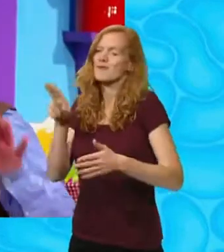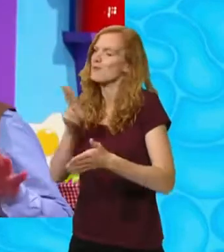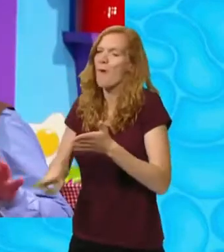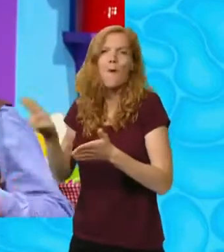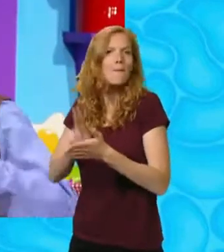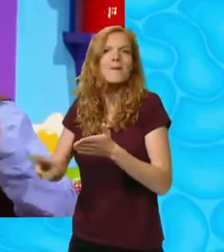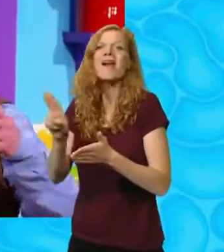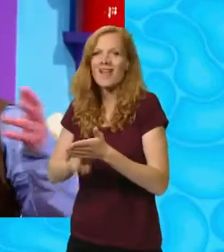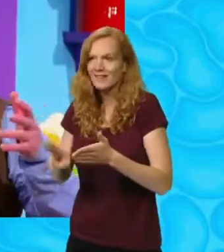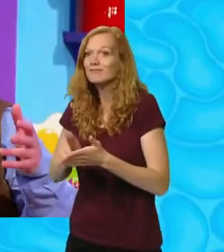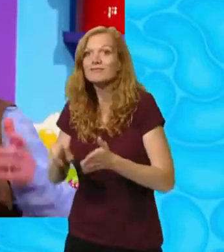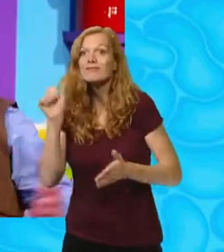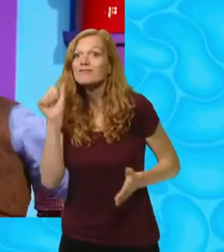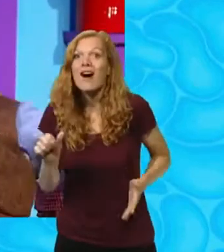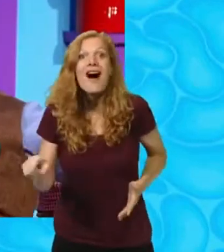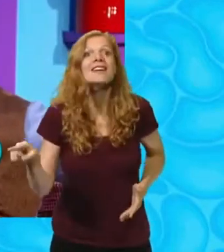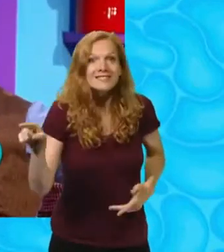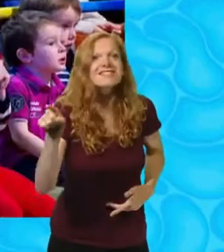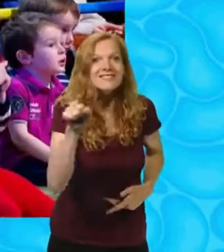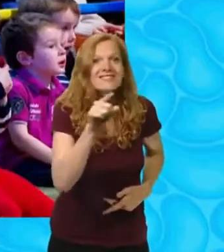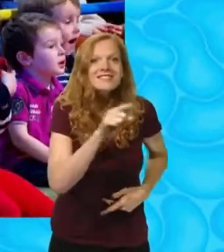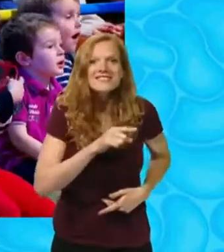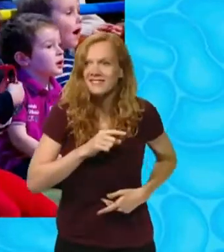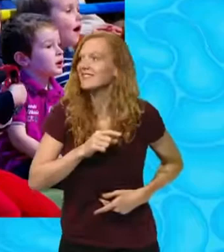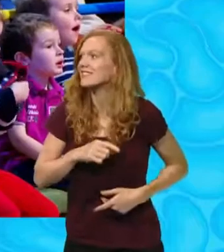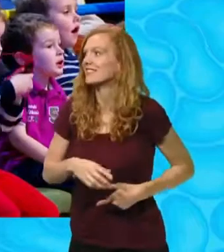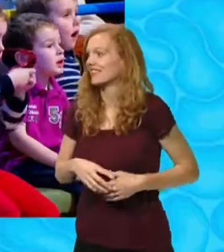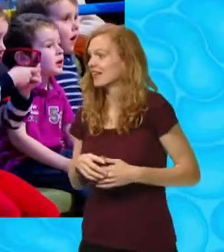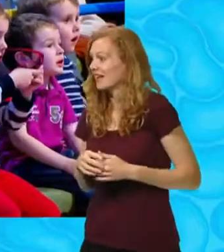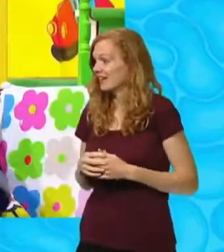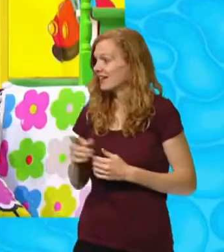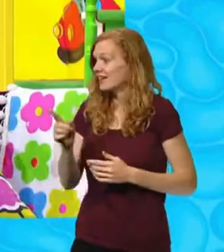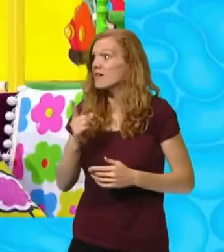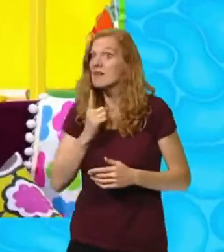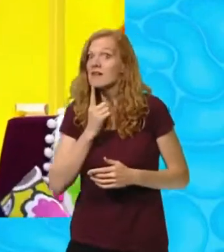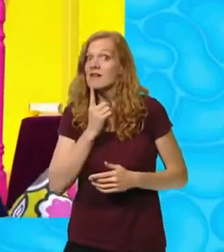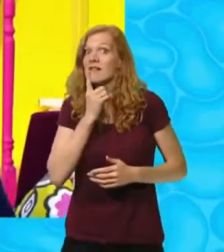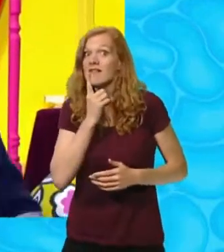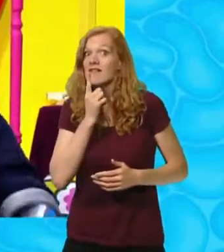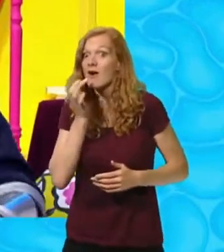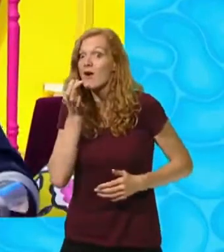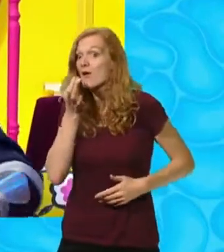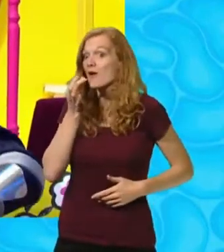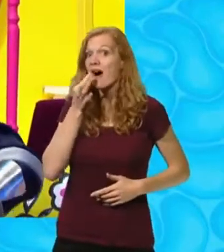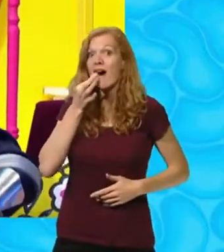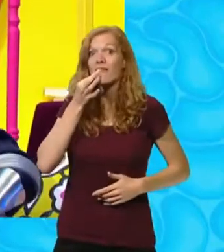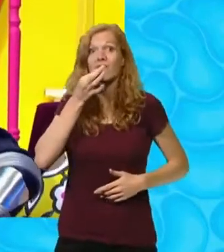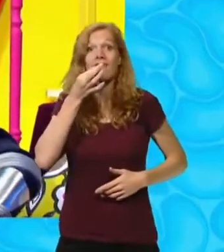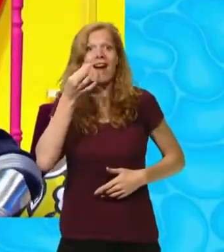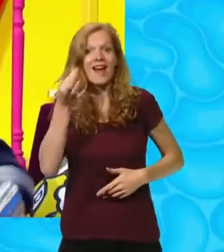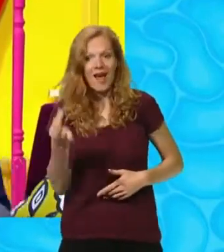perfectly normal to have a loose tooth, isn't it, everyone? Yes. But it doesn't stop there,